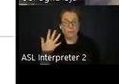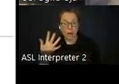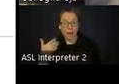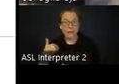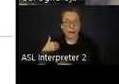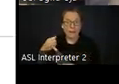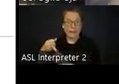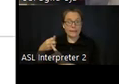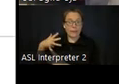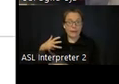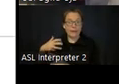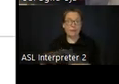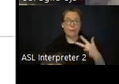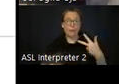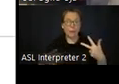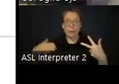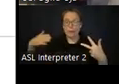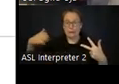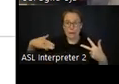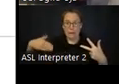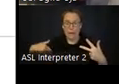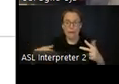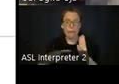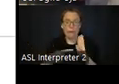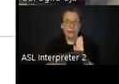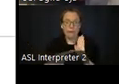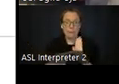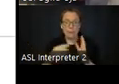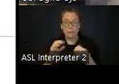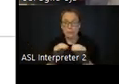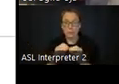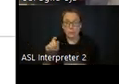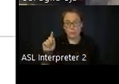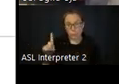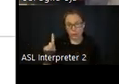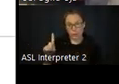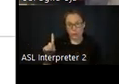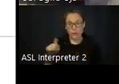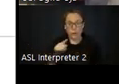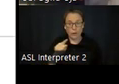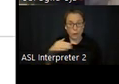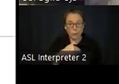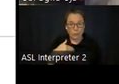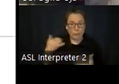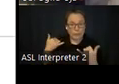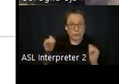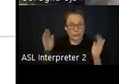three were not yet sent in. And for example, number one is one of those where those